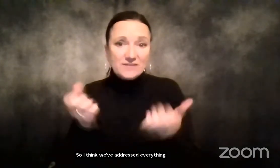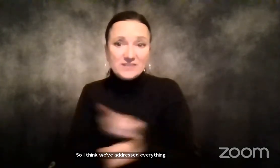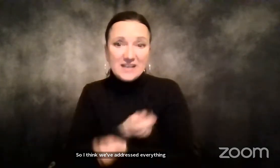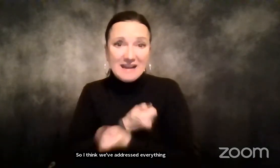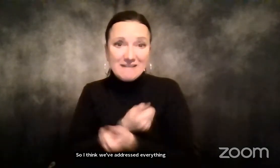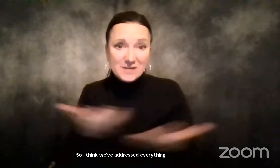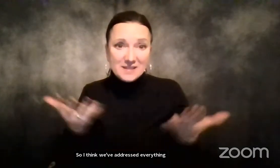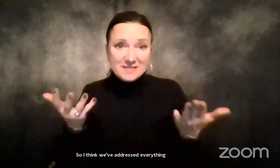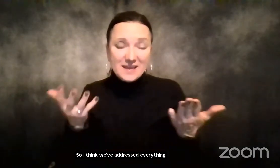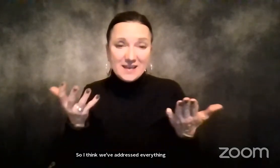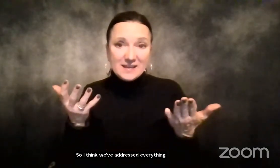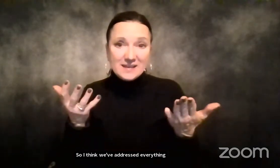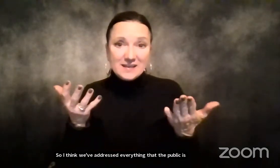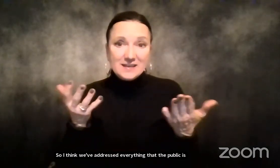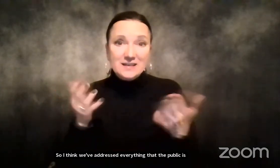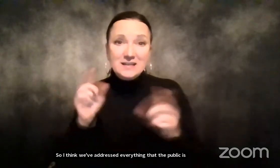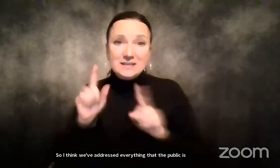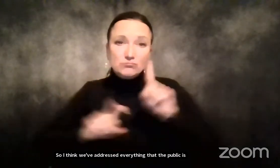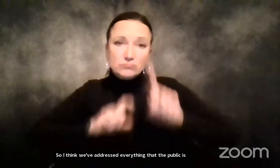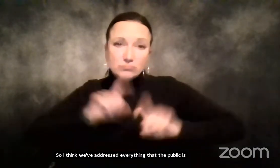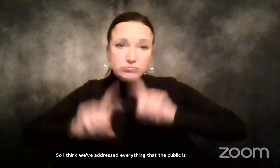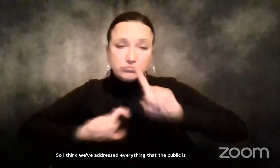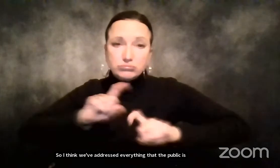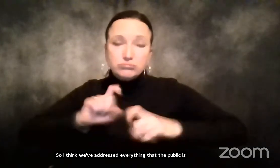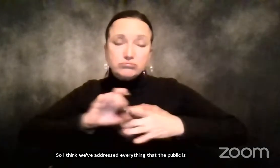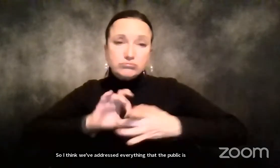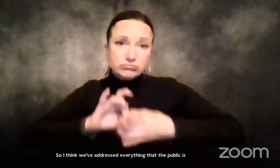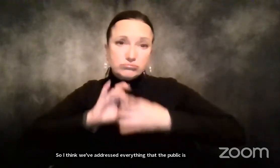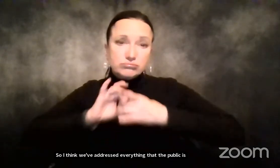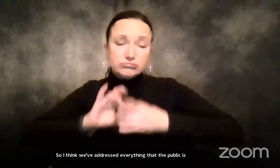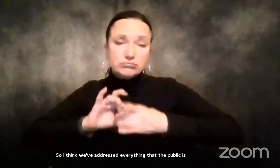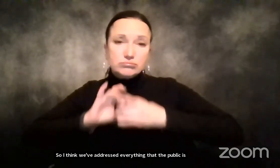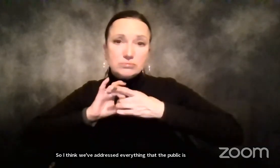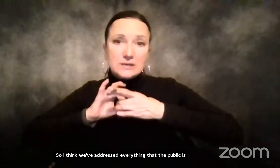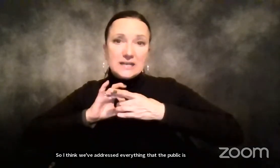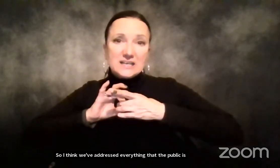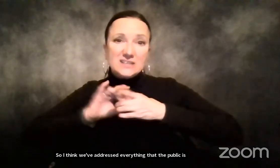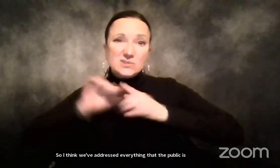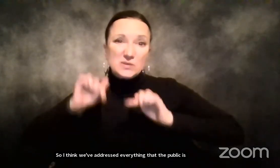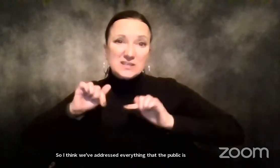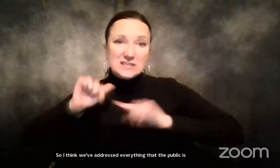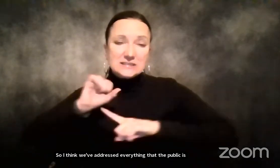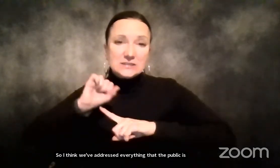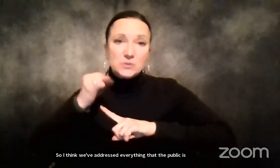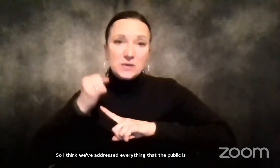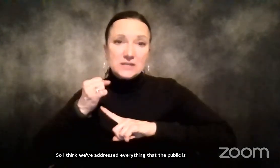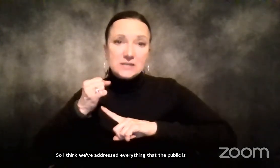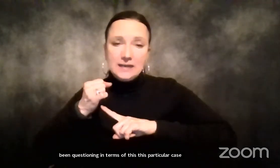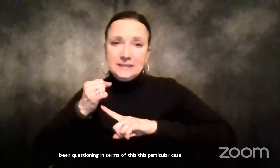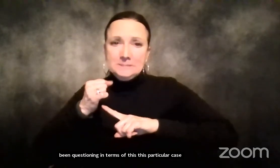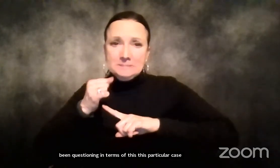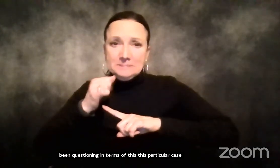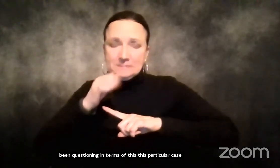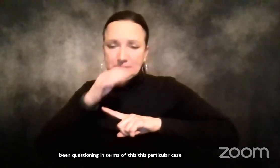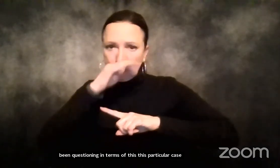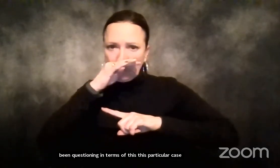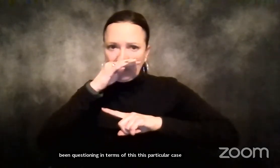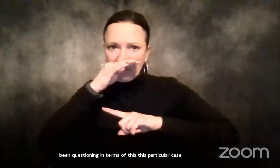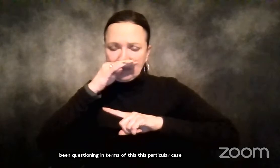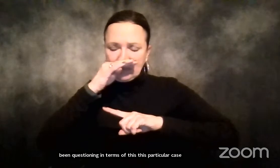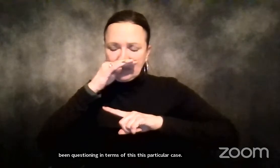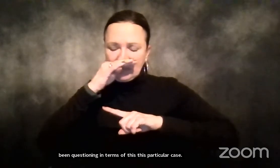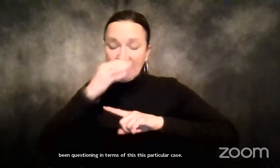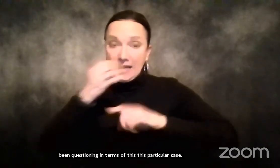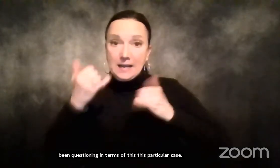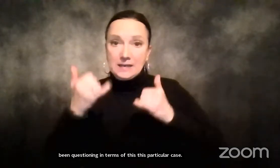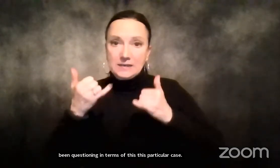has been questioning in terms of this this particular case. I do move.